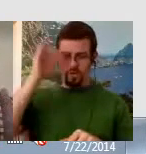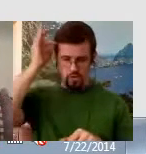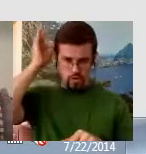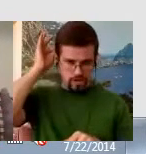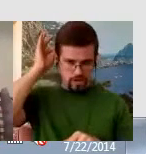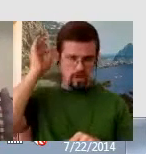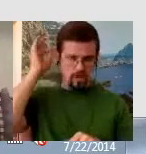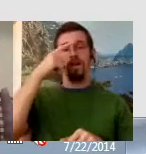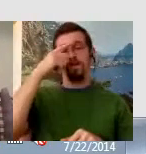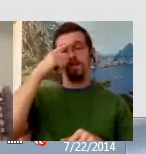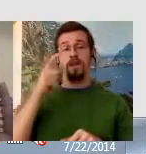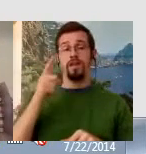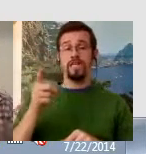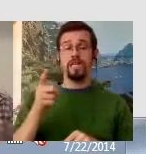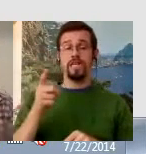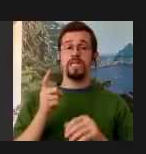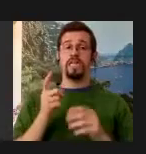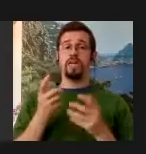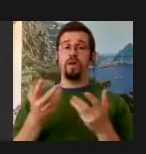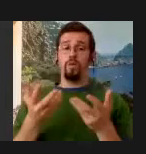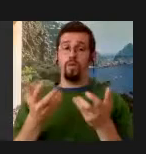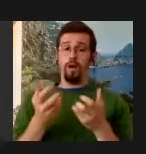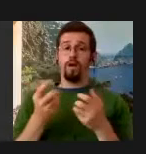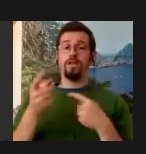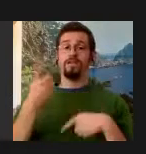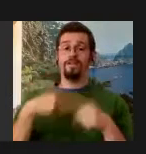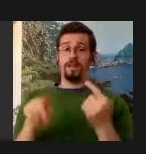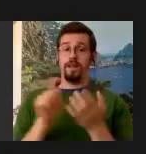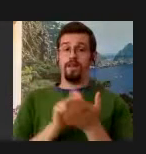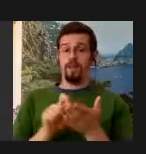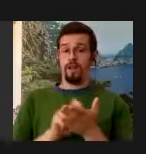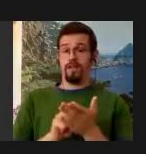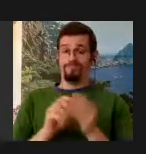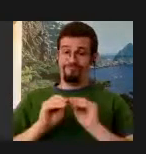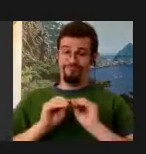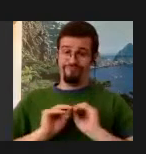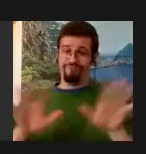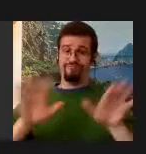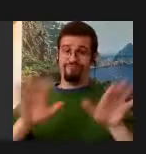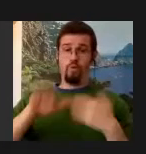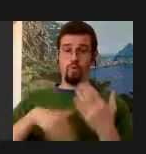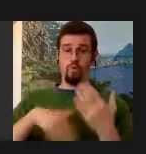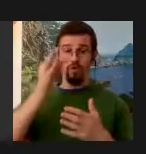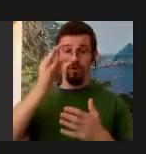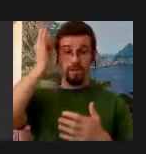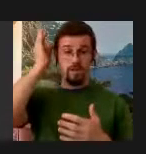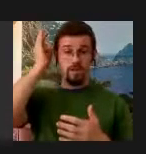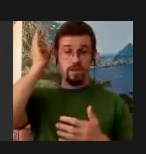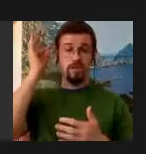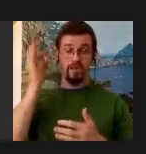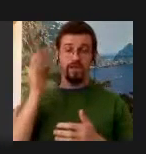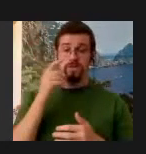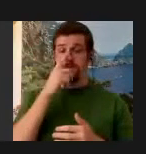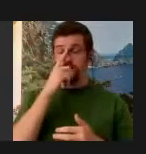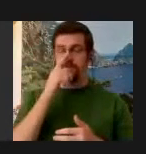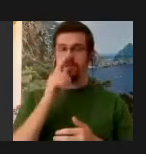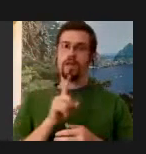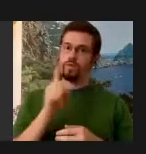to make sign writing spread in all of Tunisia. And I forgot another information, I'm sorry, it's very